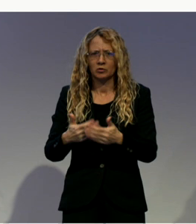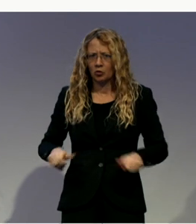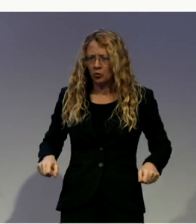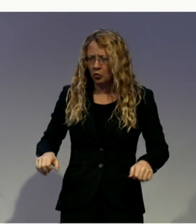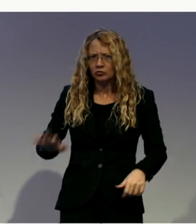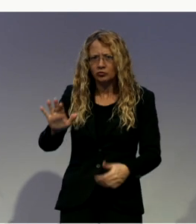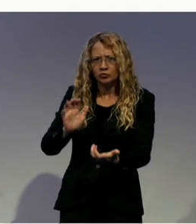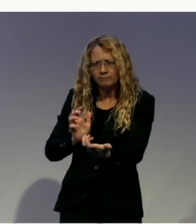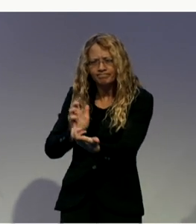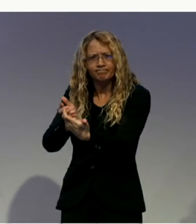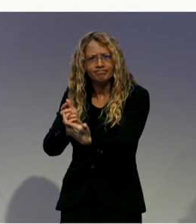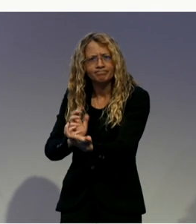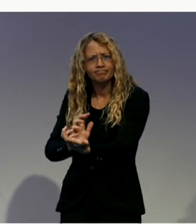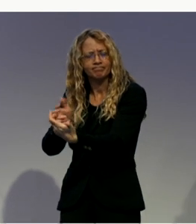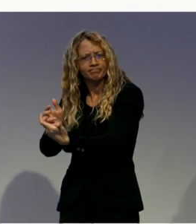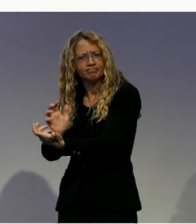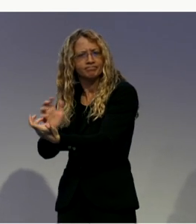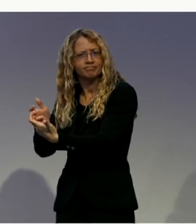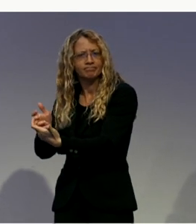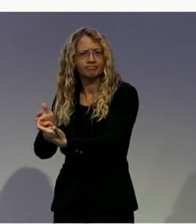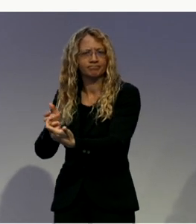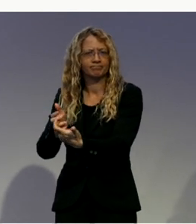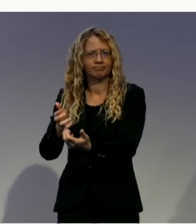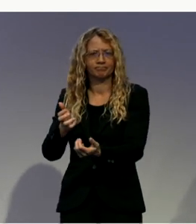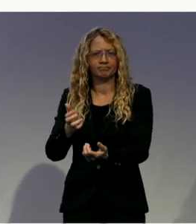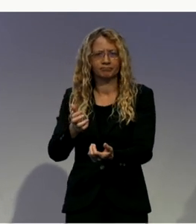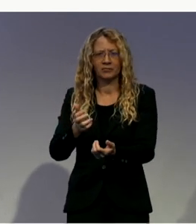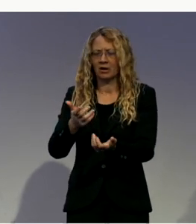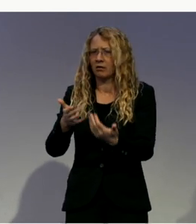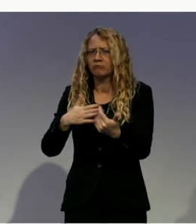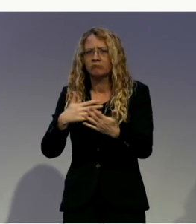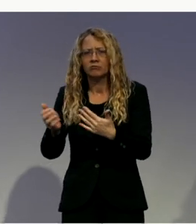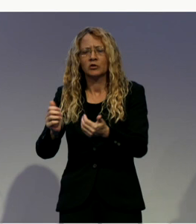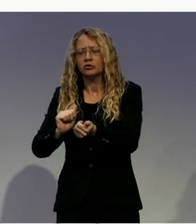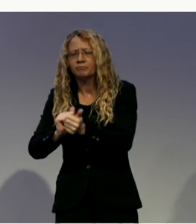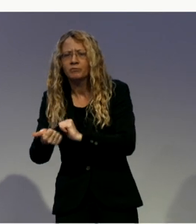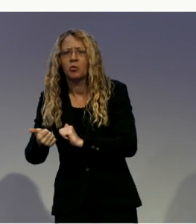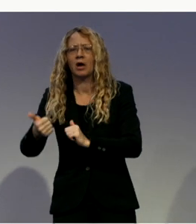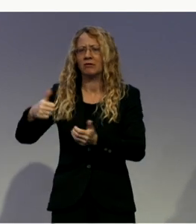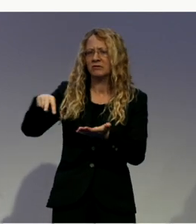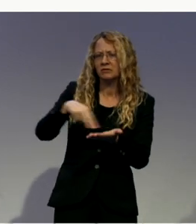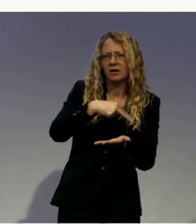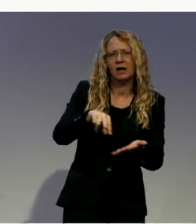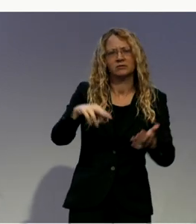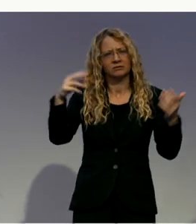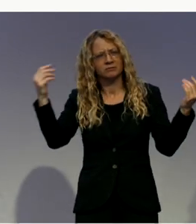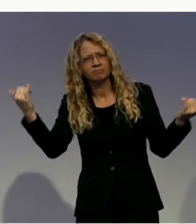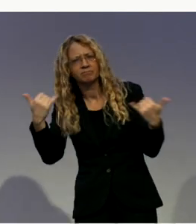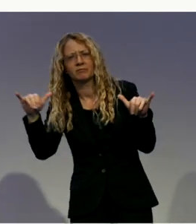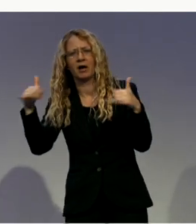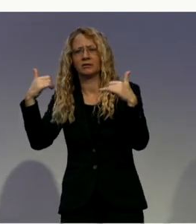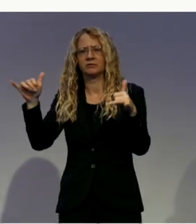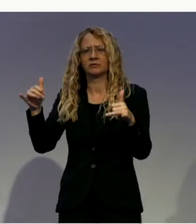to sports and dance collaborations. So we will be listening to them, Alaa and May.